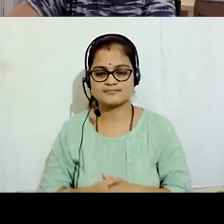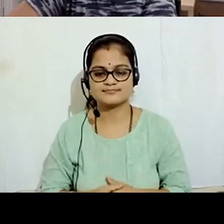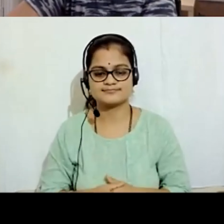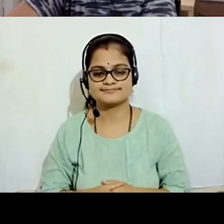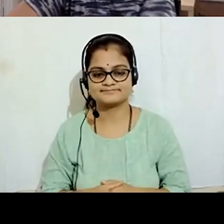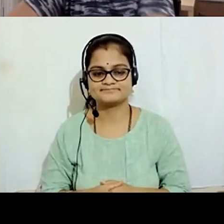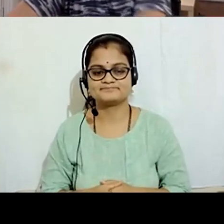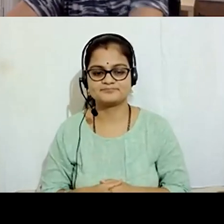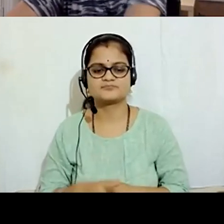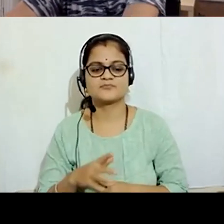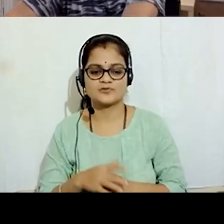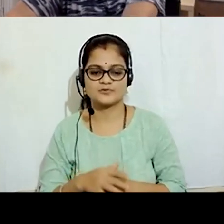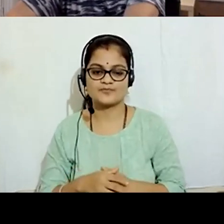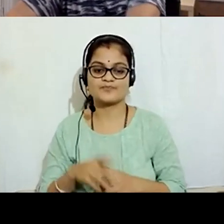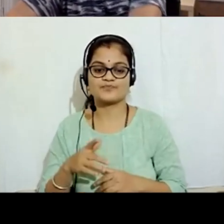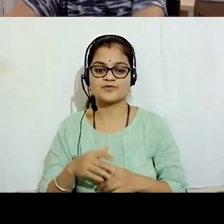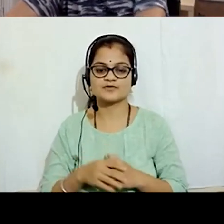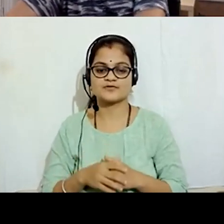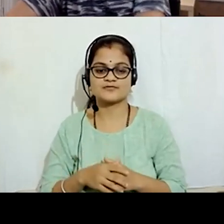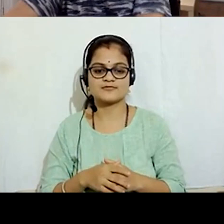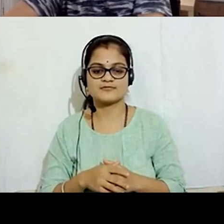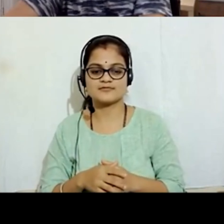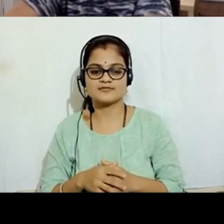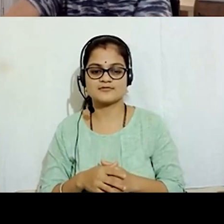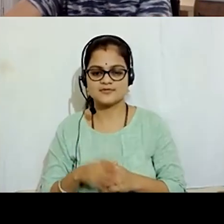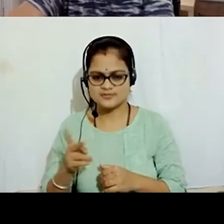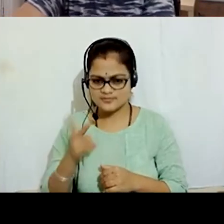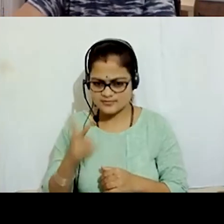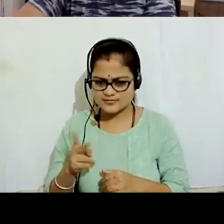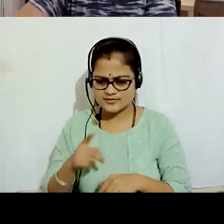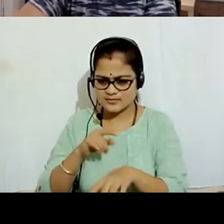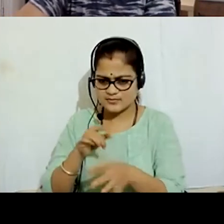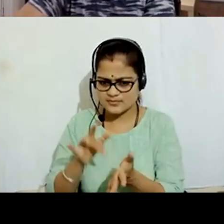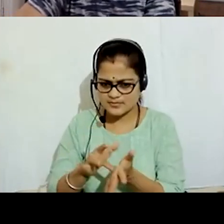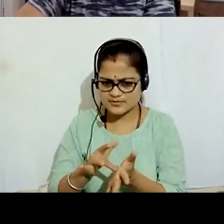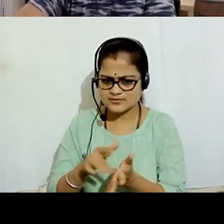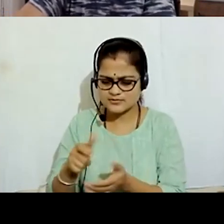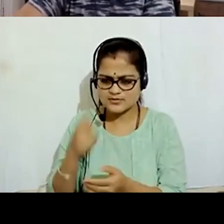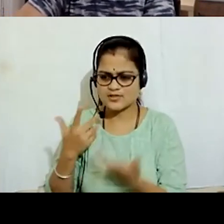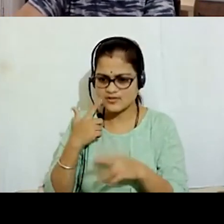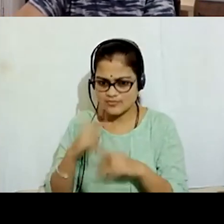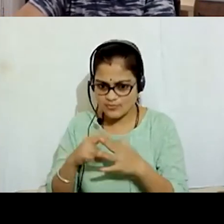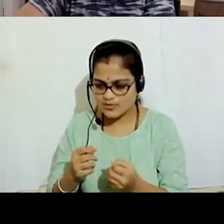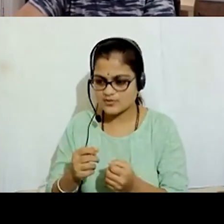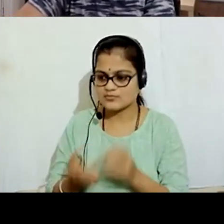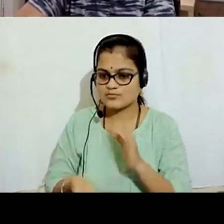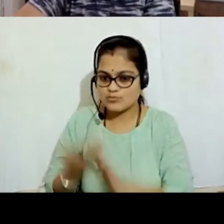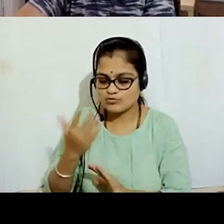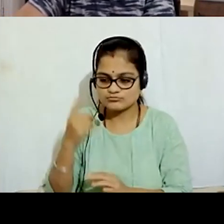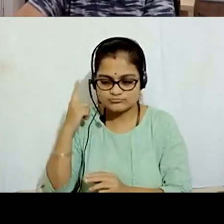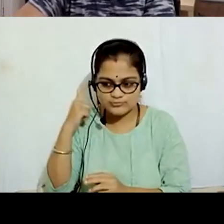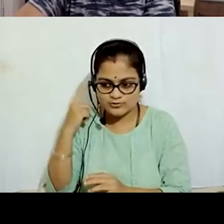cool. yeah, it was interesting trying to even find the right place to clip the sound to get the sound right and all of that.